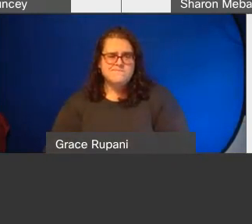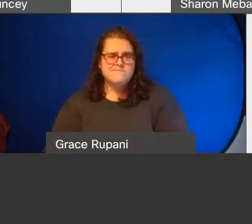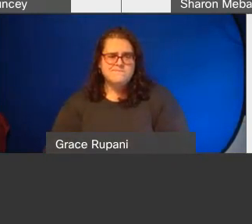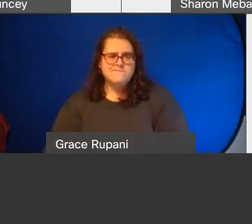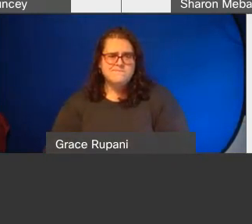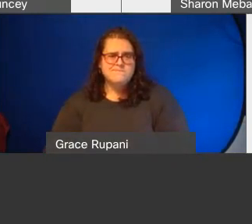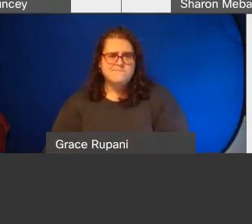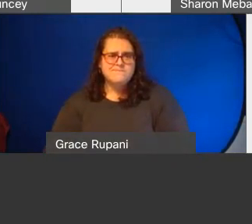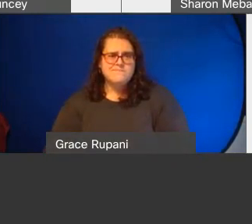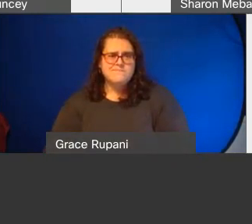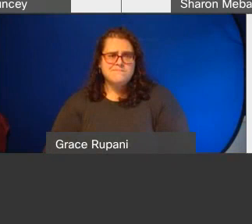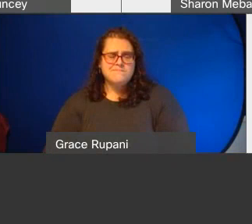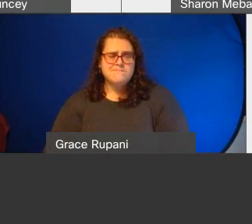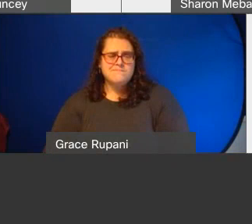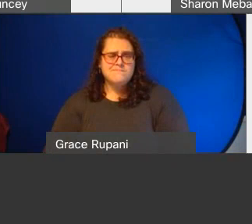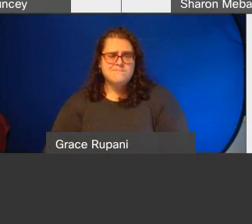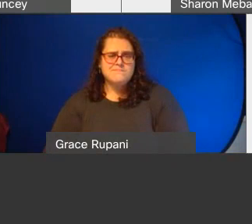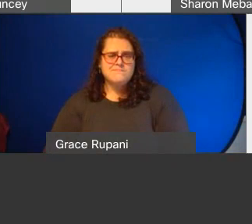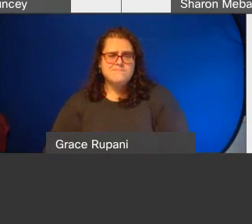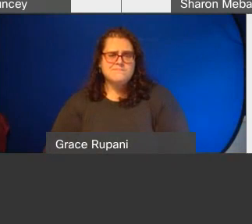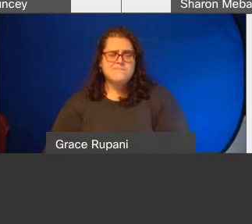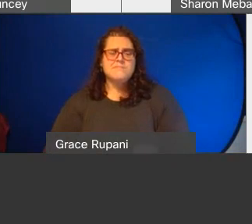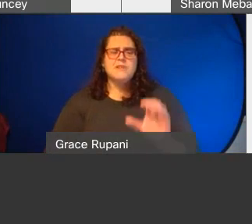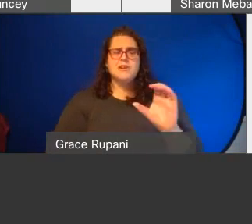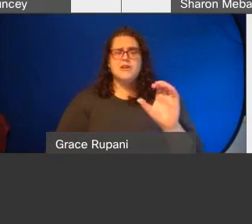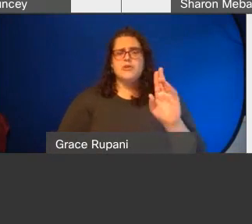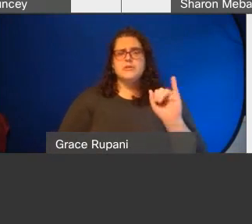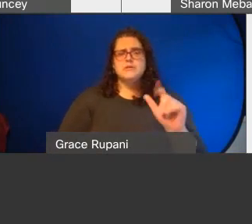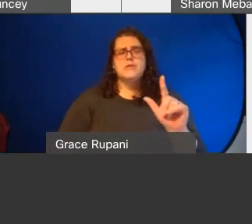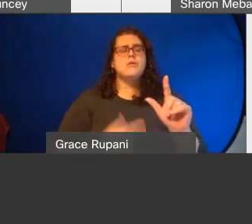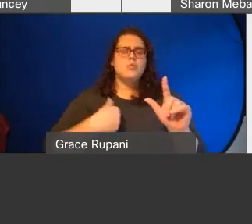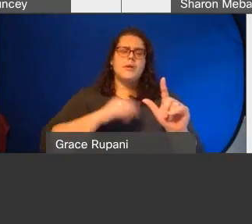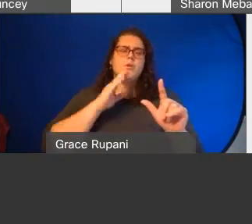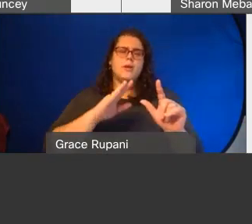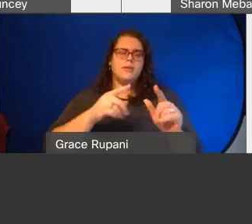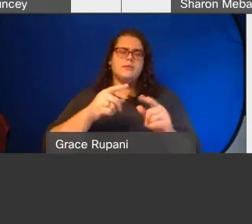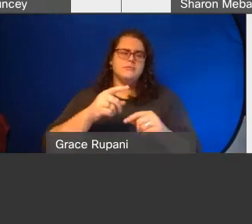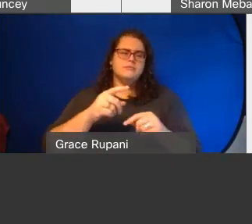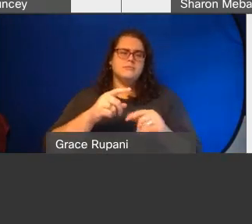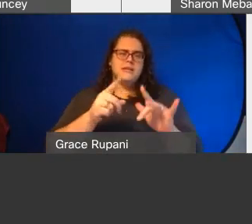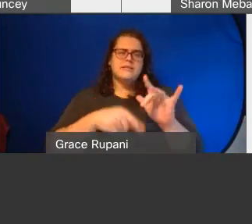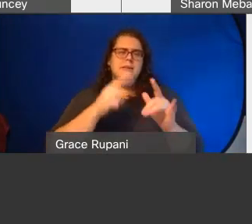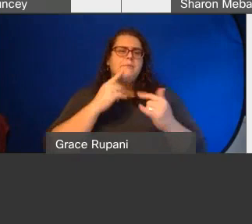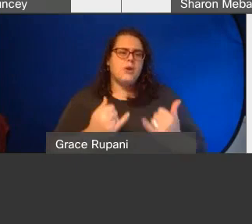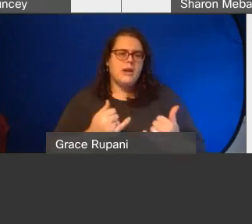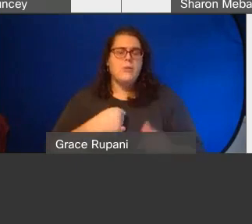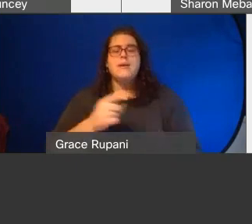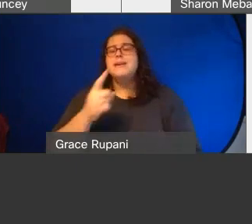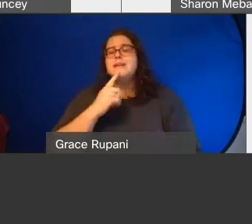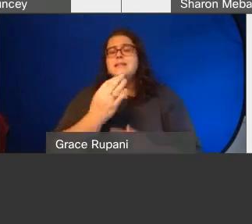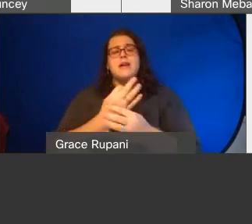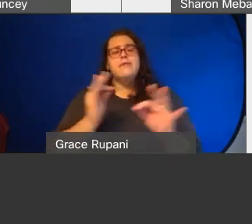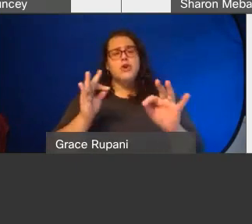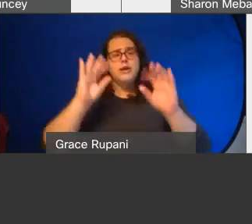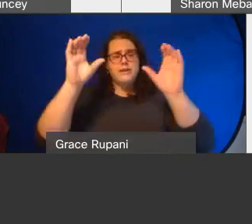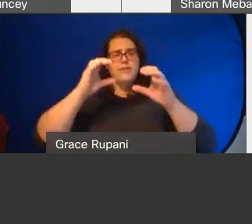answer. Okay, so we will circle back to you, Daryl. Is there a resource for free face shields or